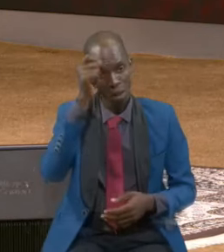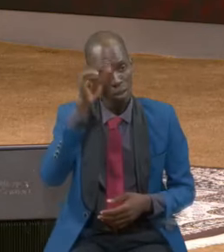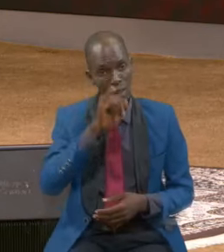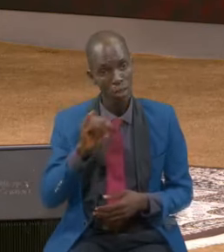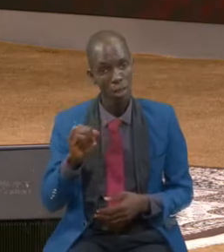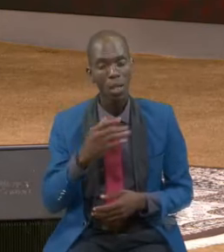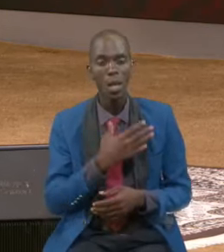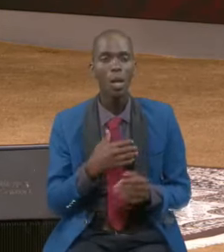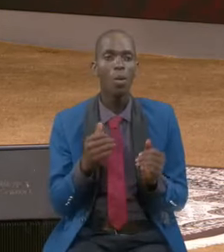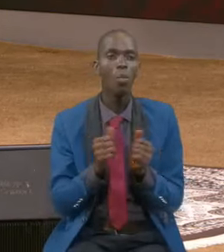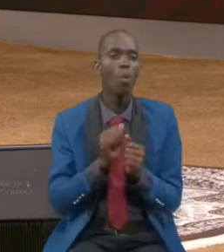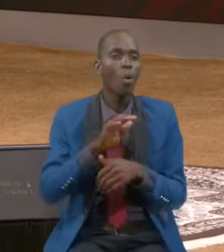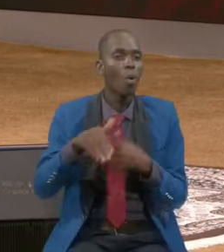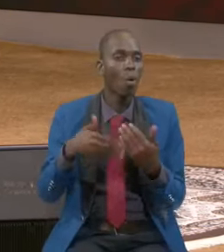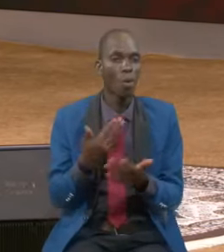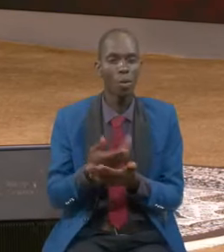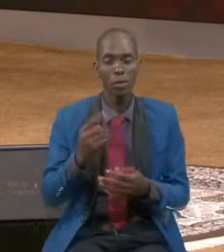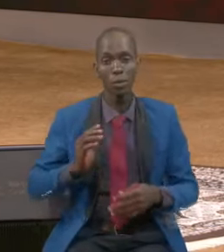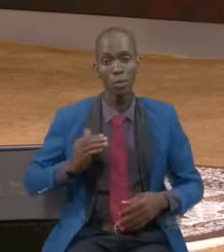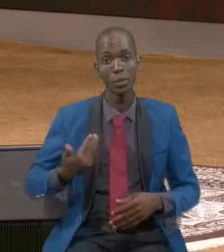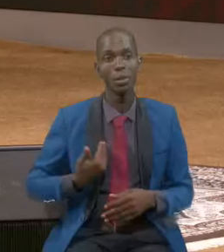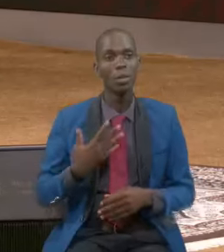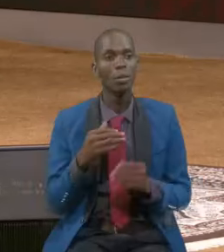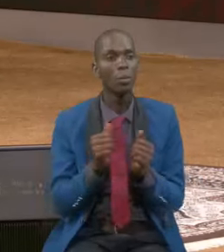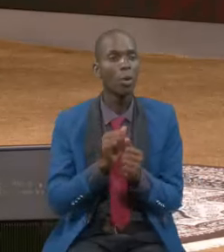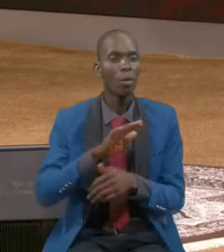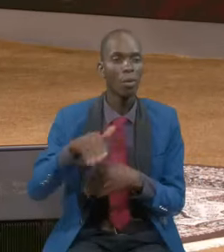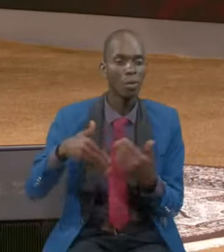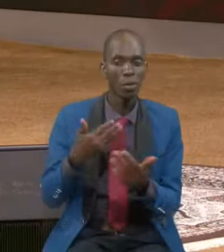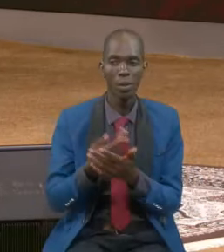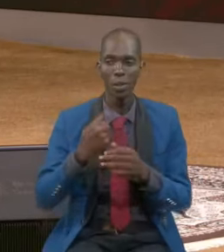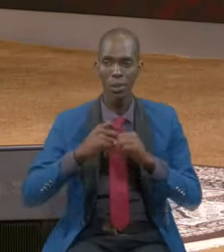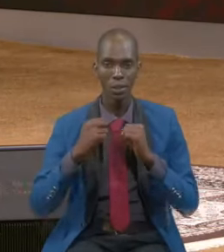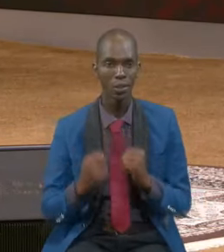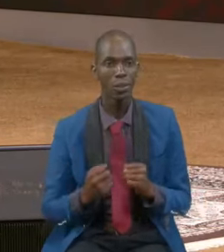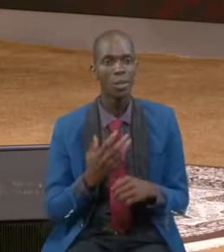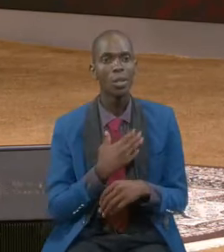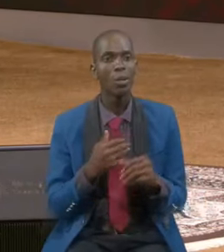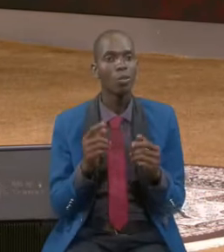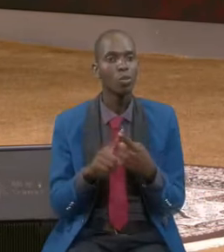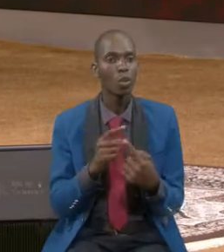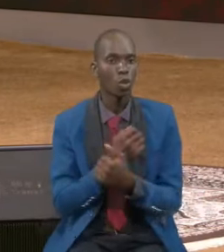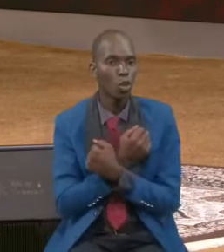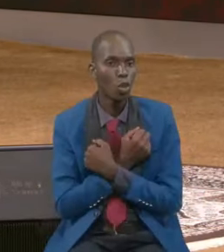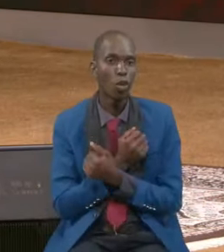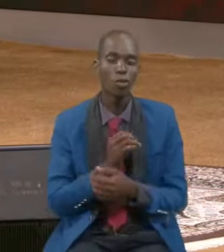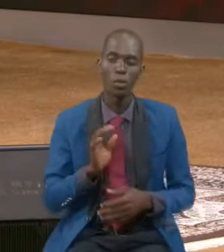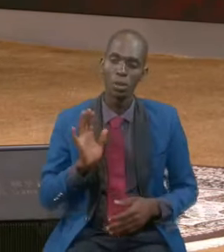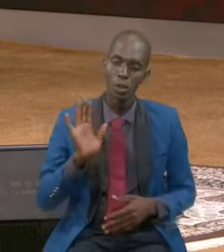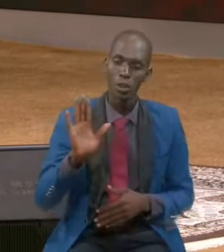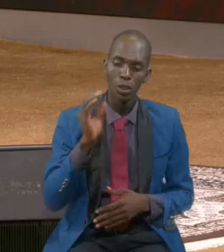and with all the soul, and with all the strength, and to love his